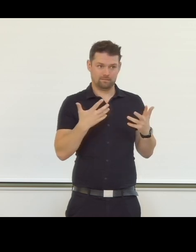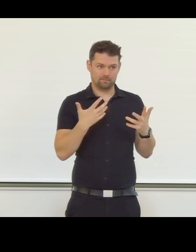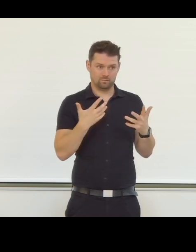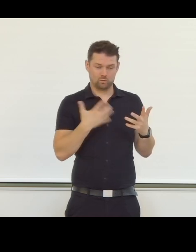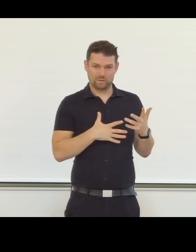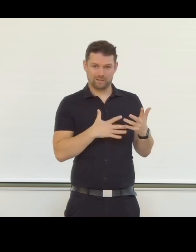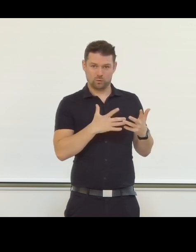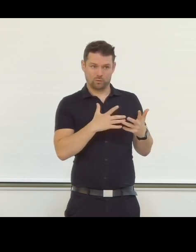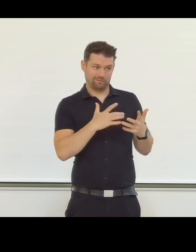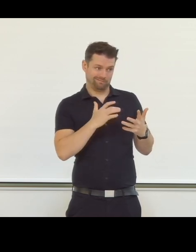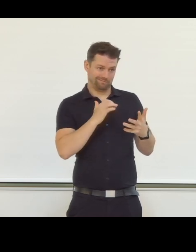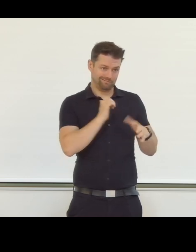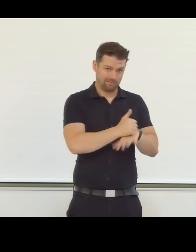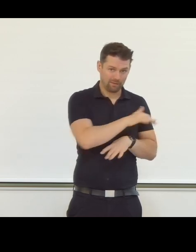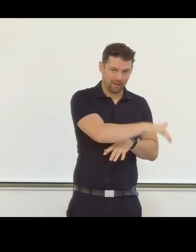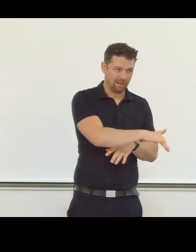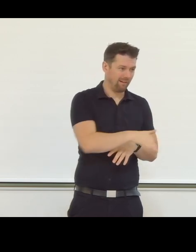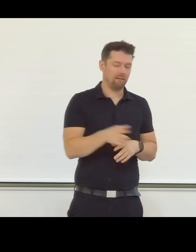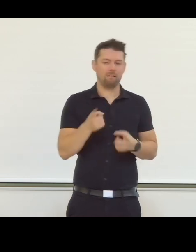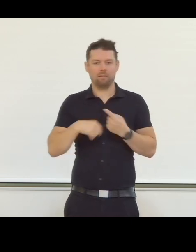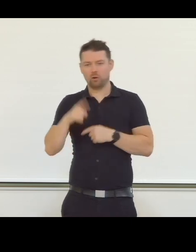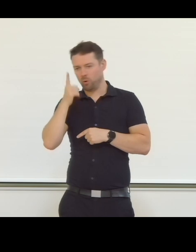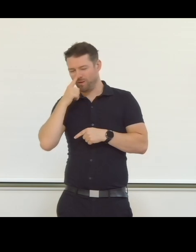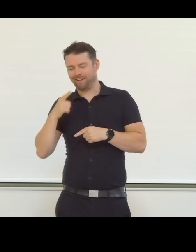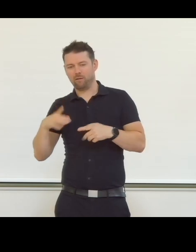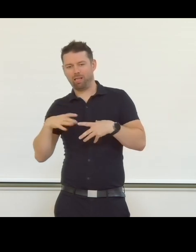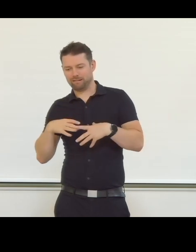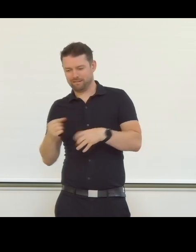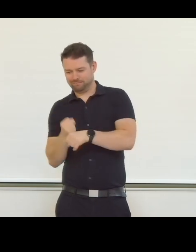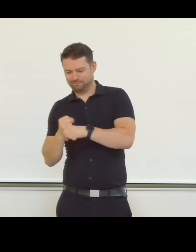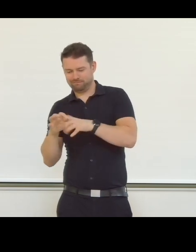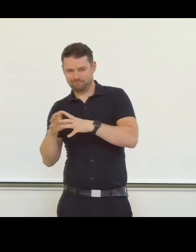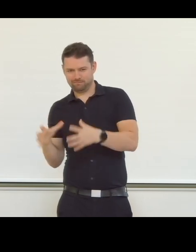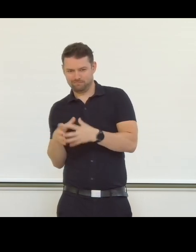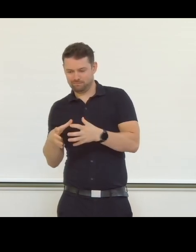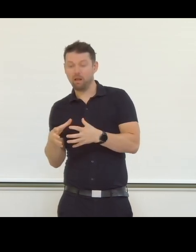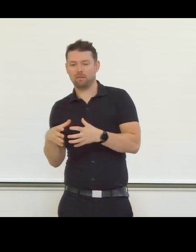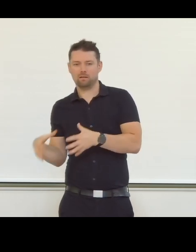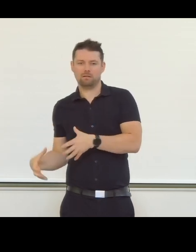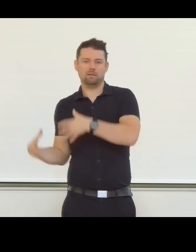on site. And here you can do the outfitting. So basically, you move the